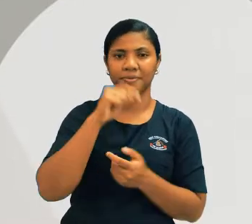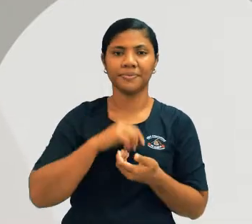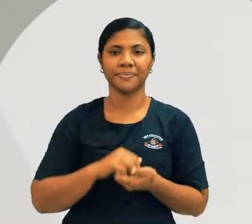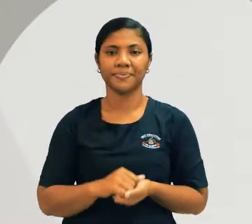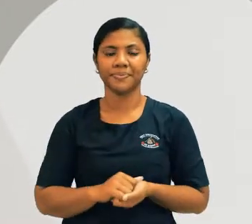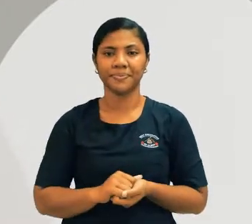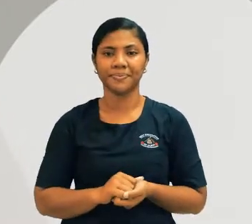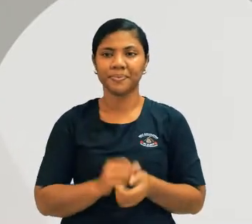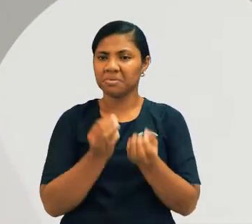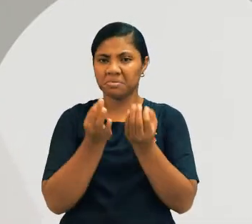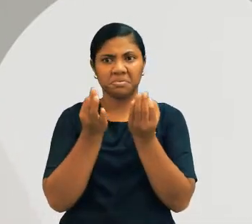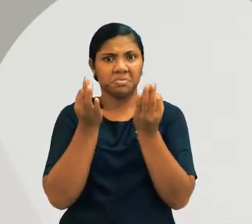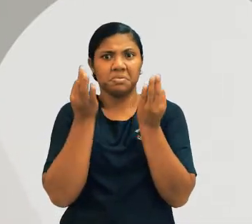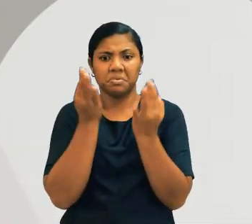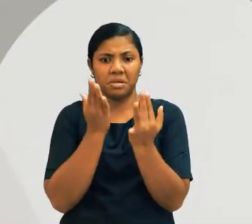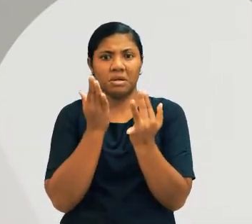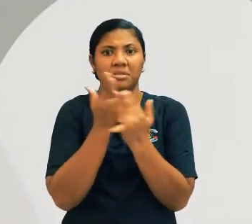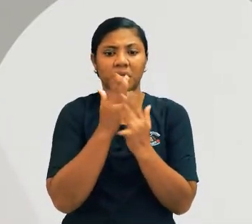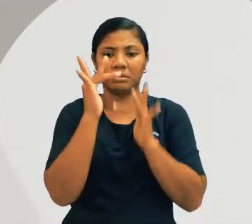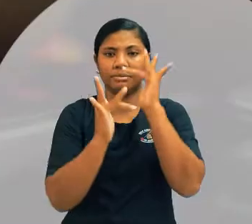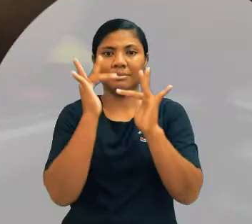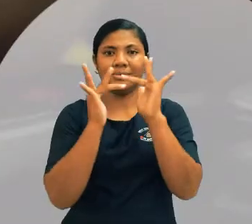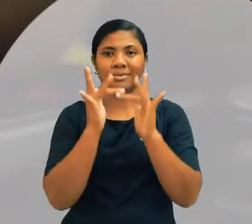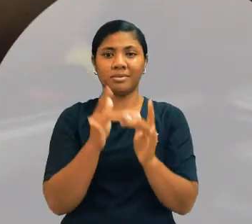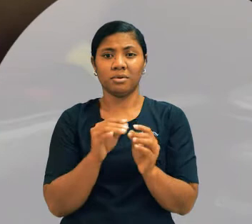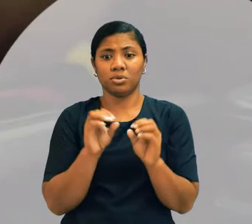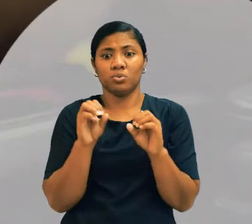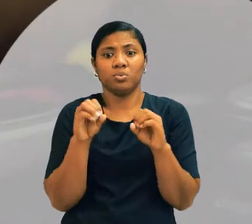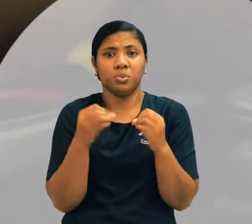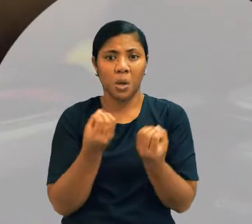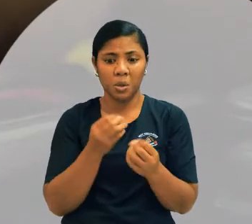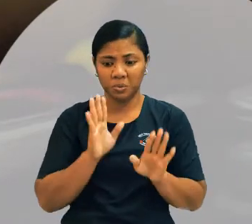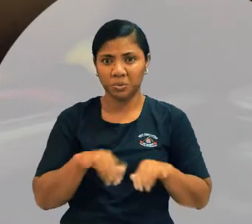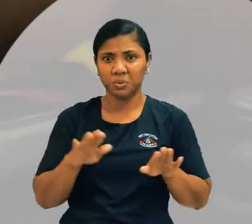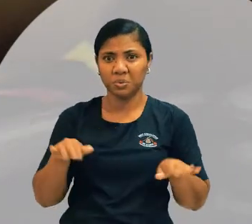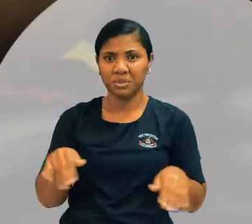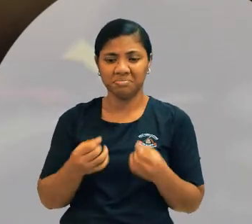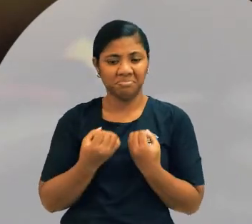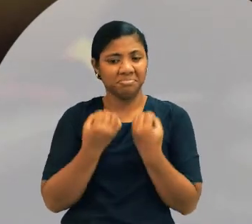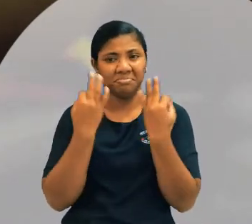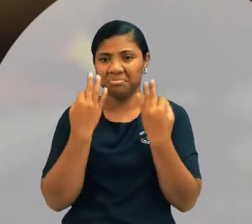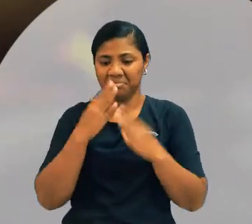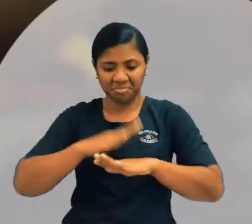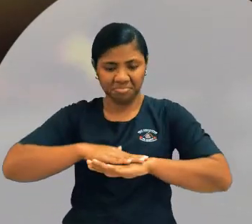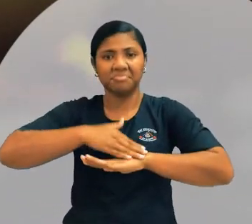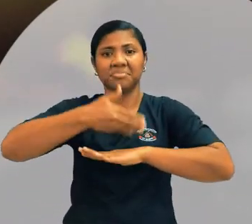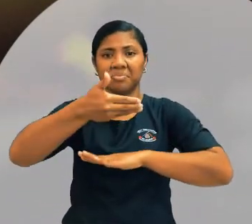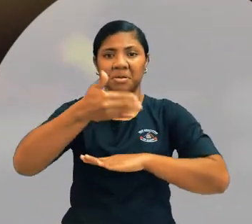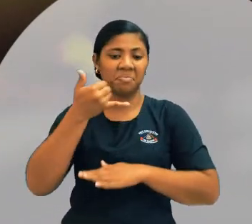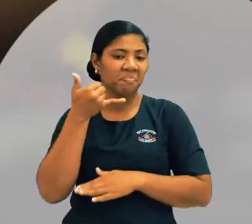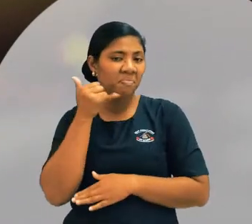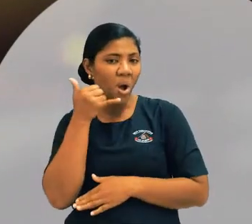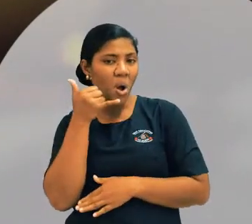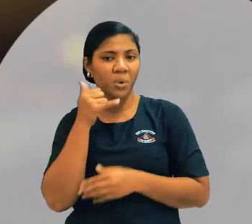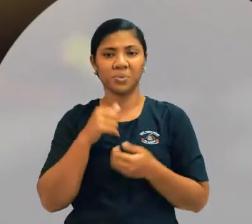For teachers, this shift in the teaching mode from face-to-face learning to online strategies has been stressful as the time to adapt to this